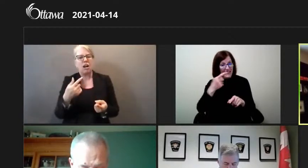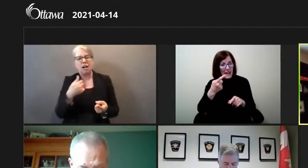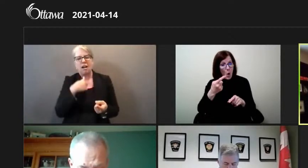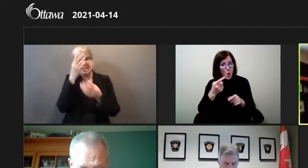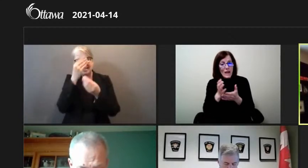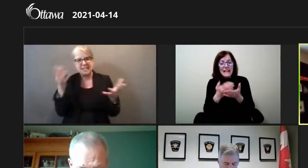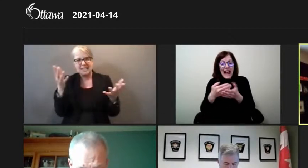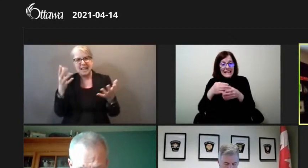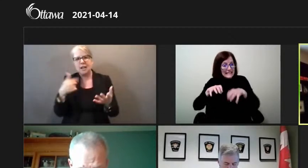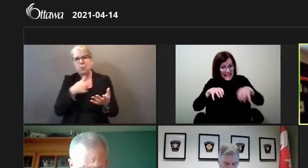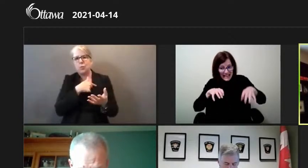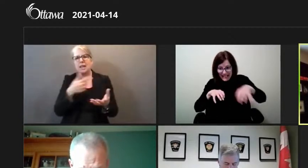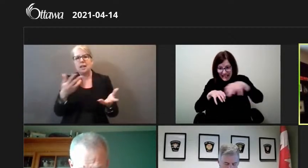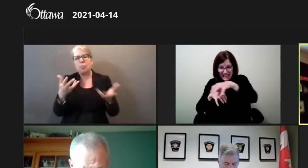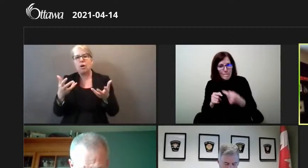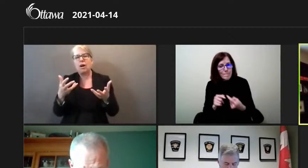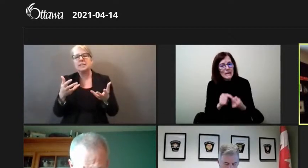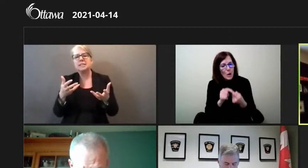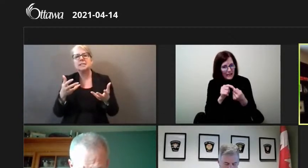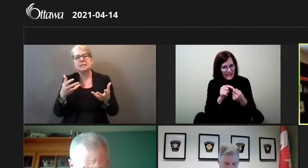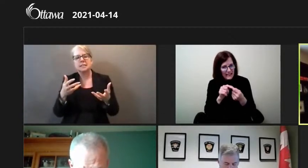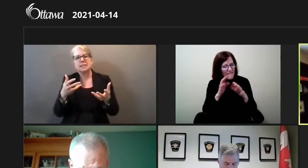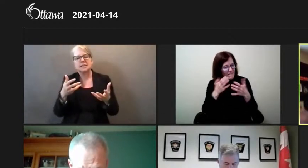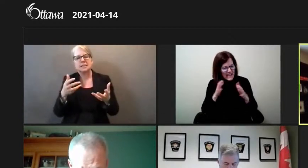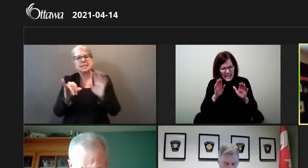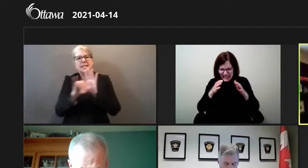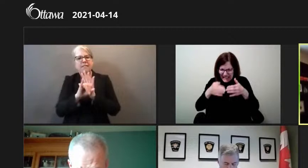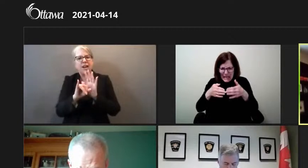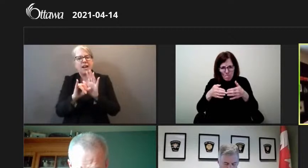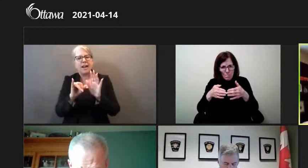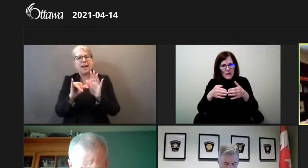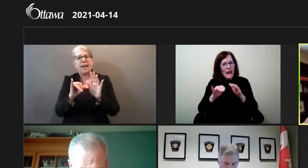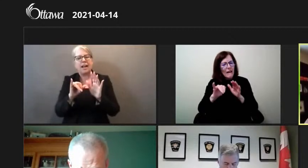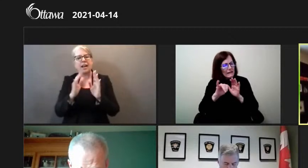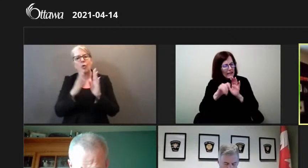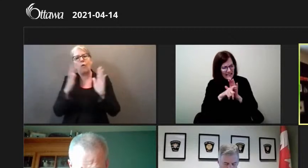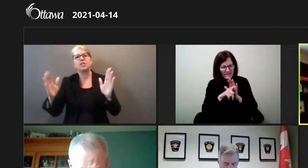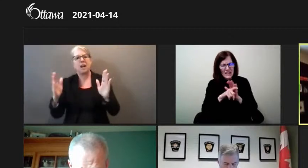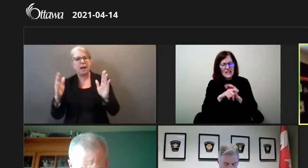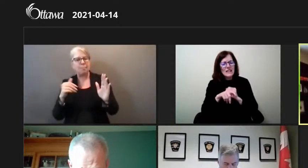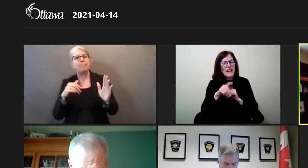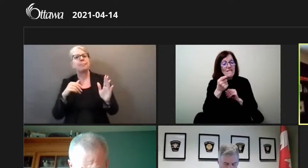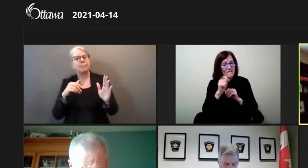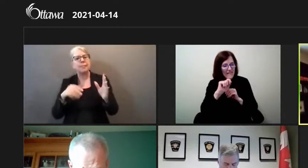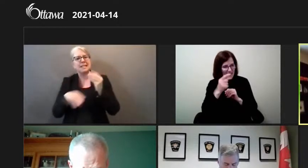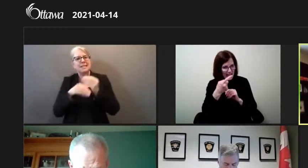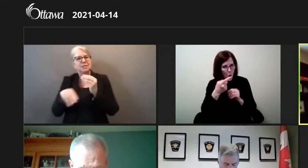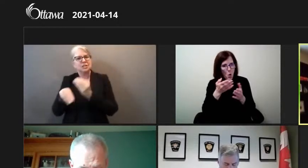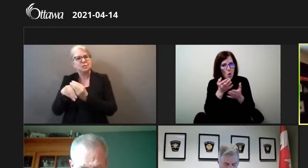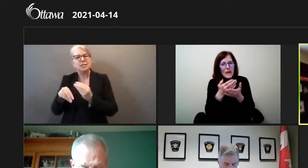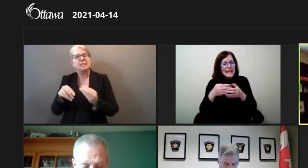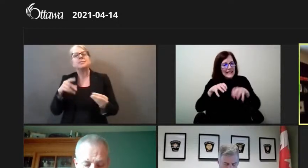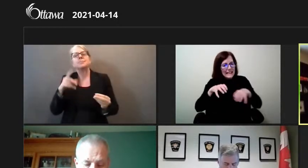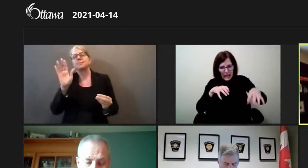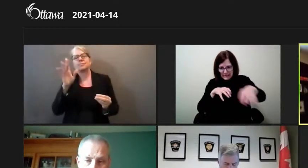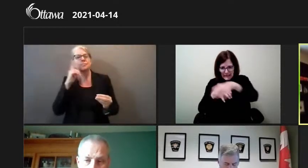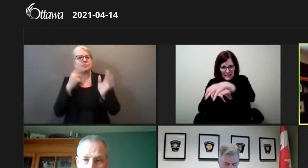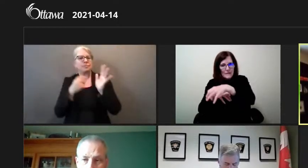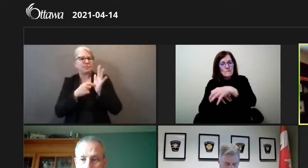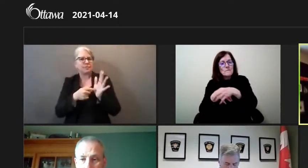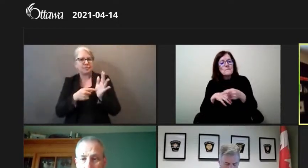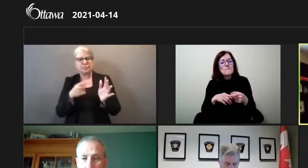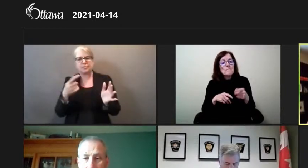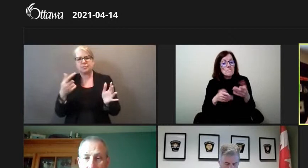to you know, identify over time additional ones. Well, let's just say, for instance, we